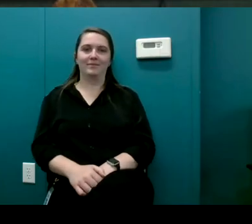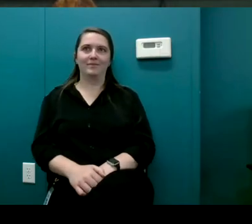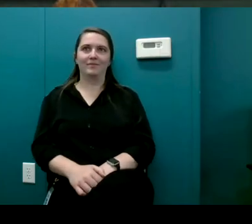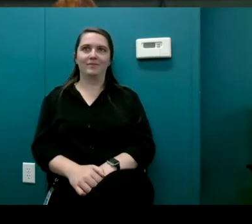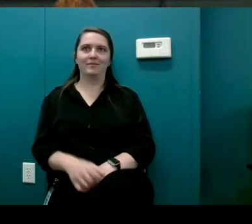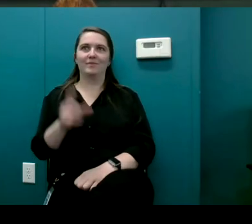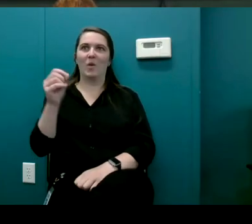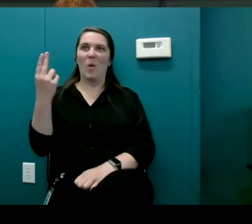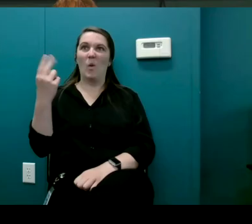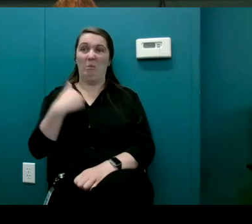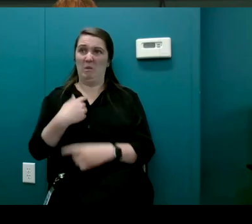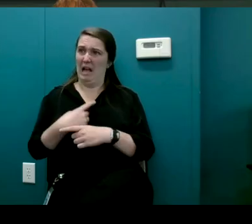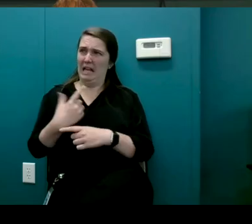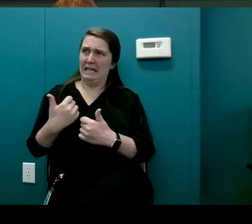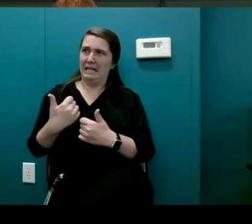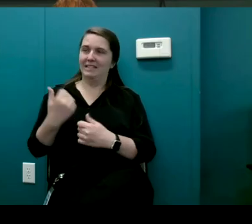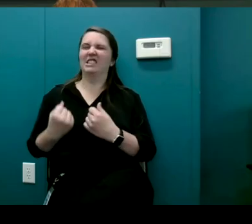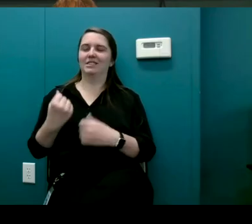I was wrong.